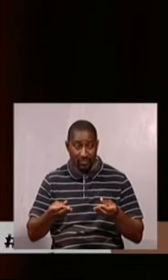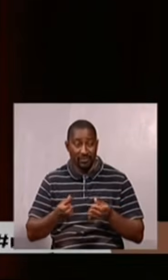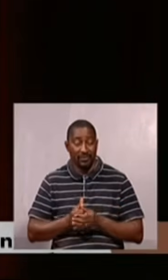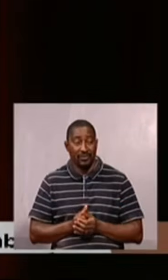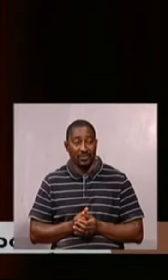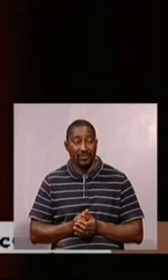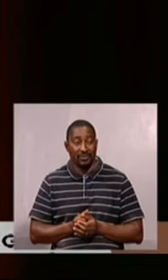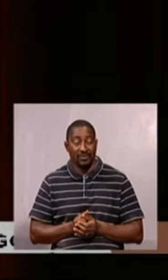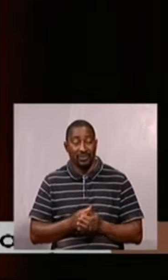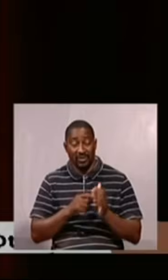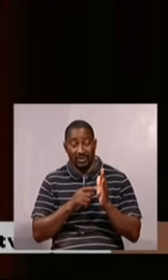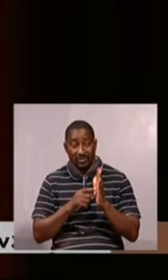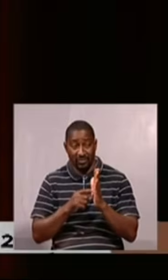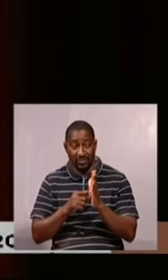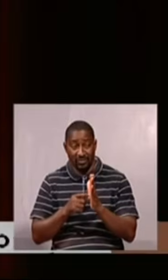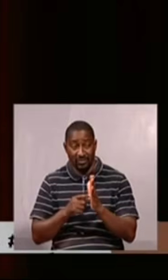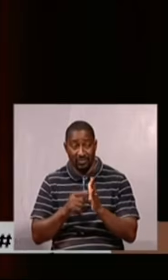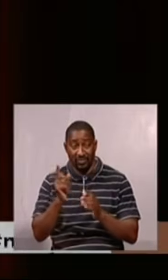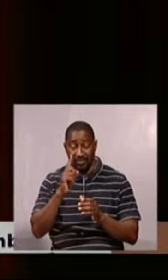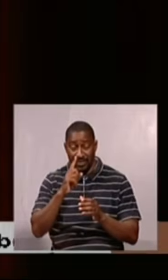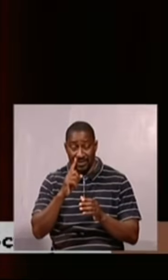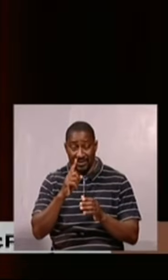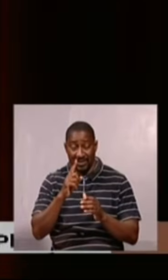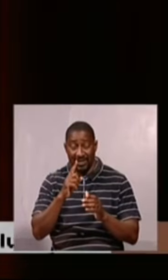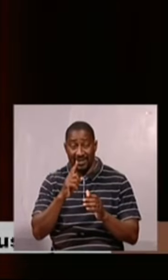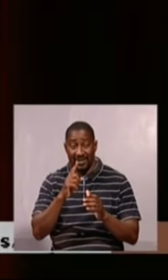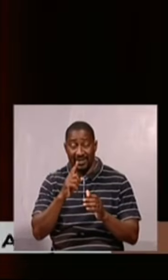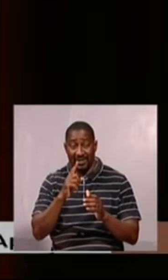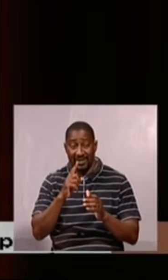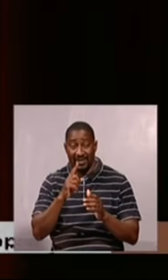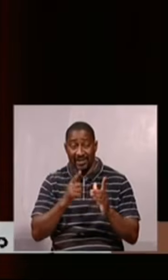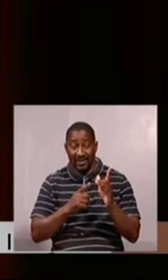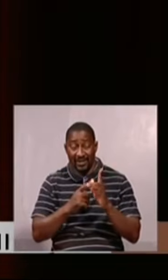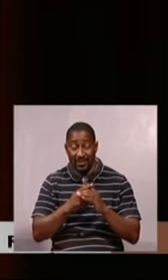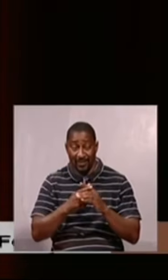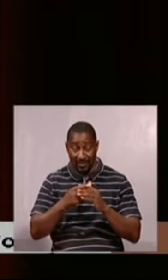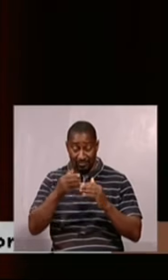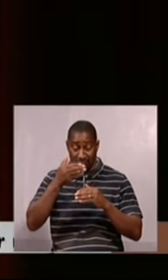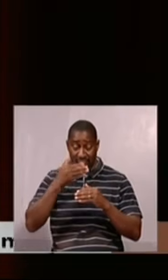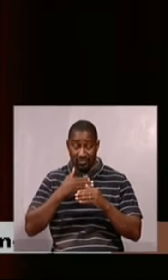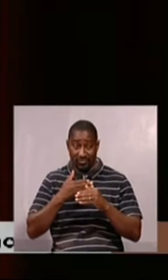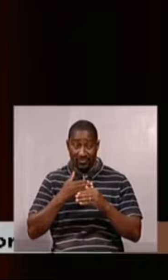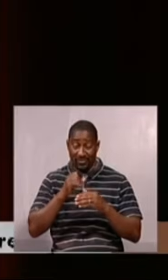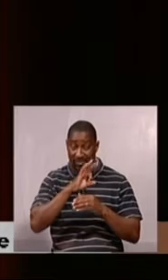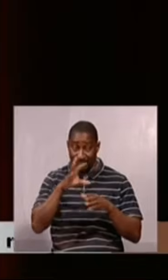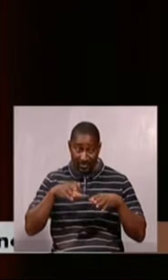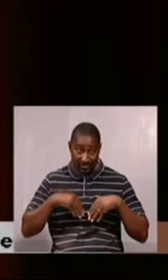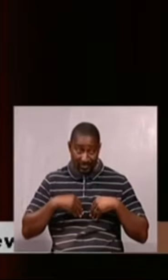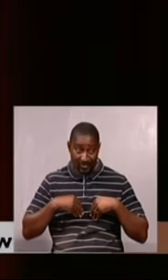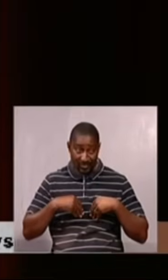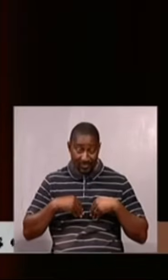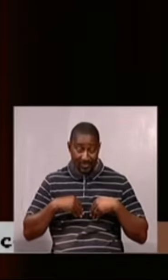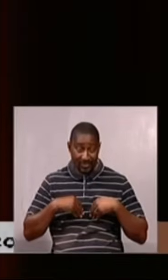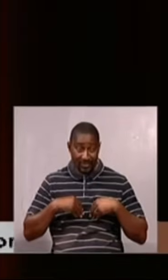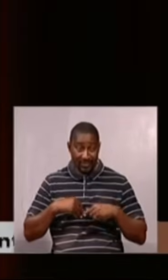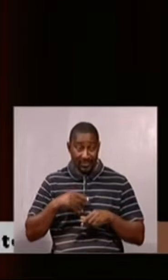it showed what happens in the back end when you accept a cookie. And if you see that monster of a beast of the information and how it